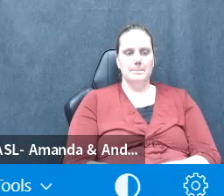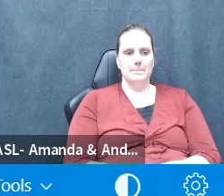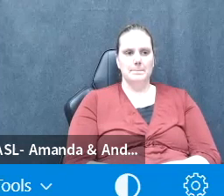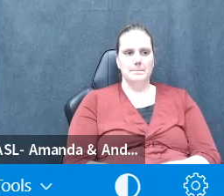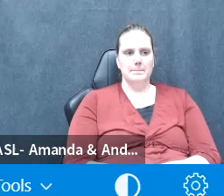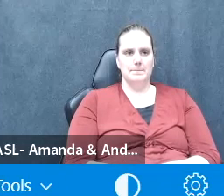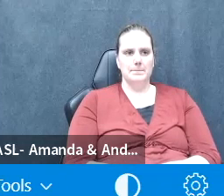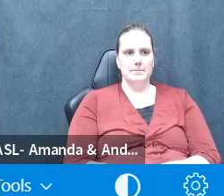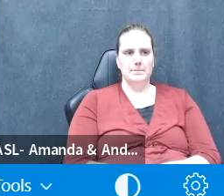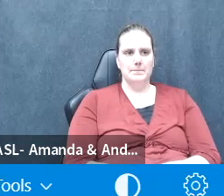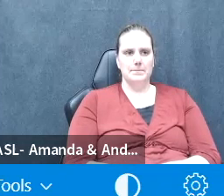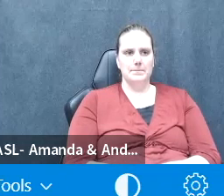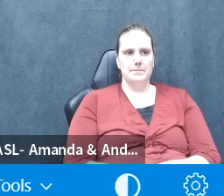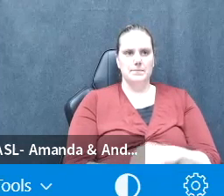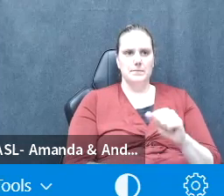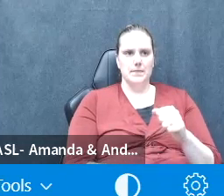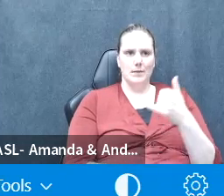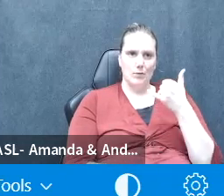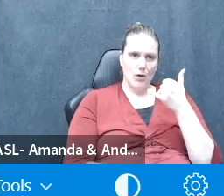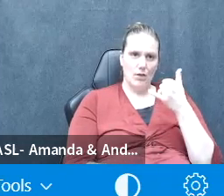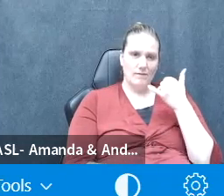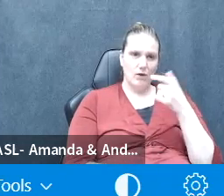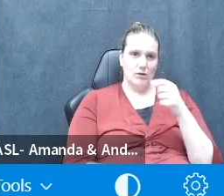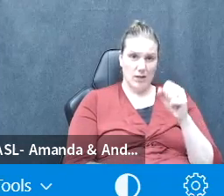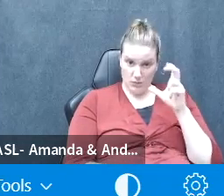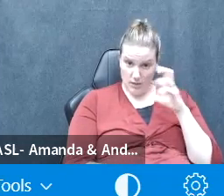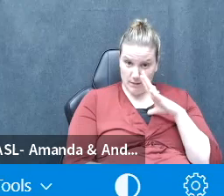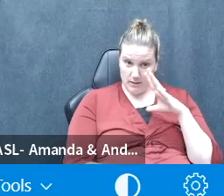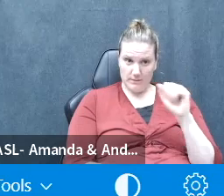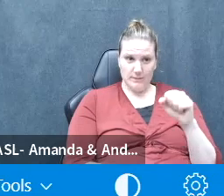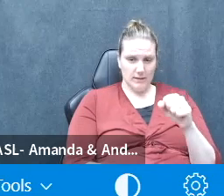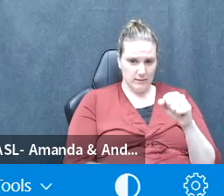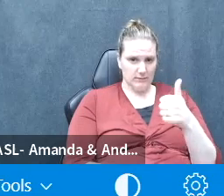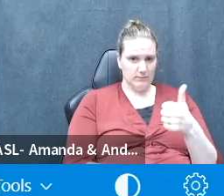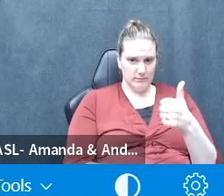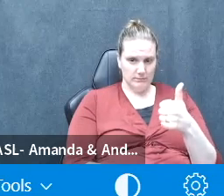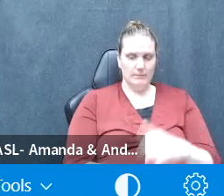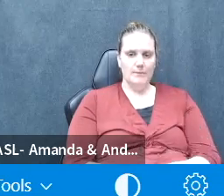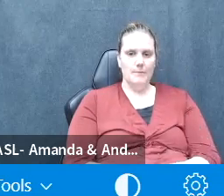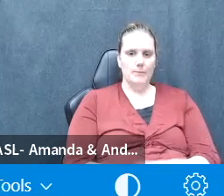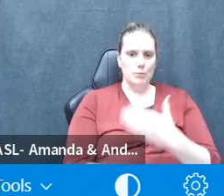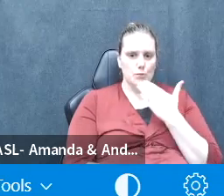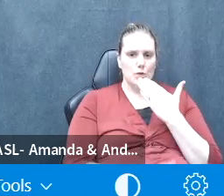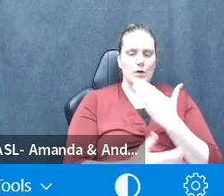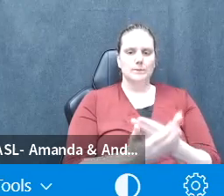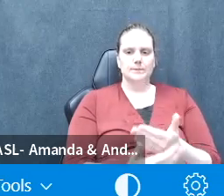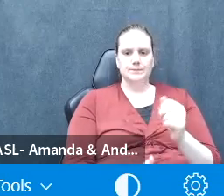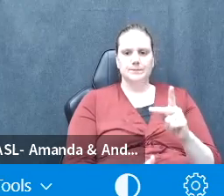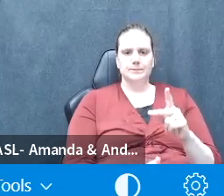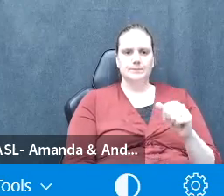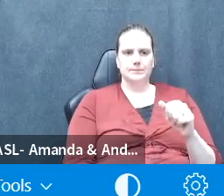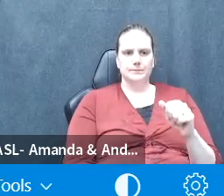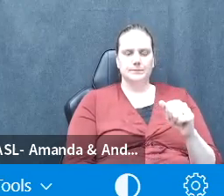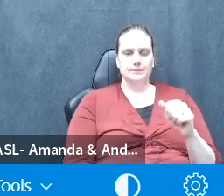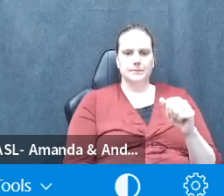Okay, yeah, and I'm dialed in from my phone. Are you able to hear me? Yes, you sound great. Great, okay.